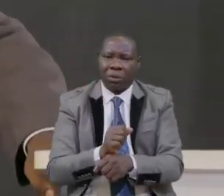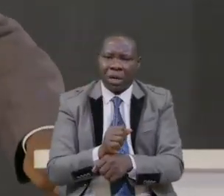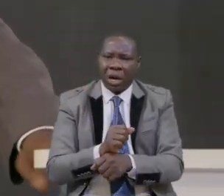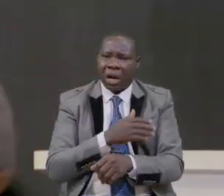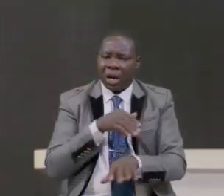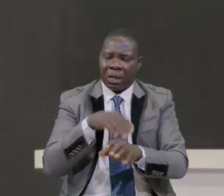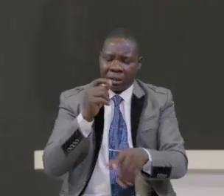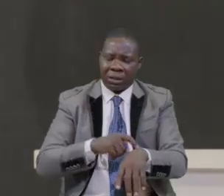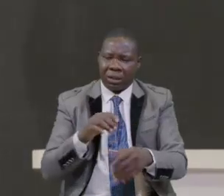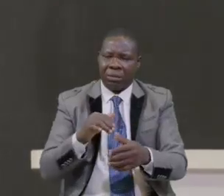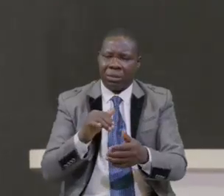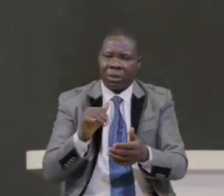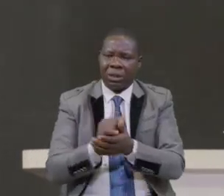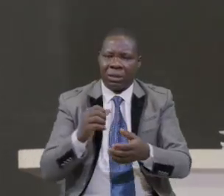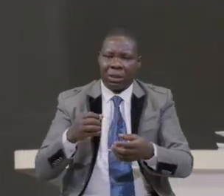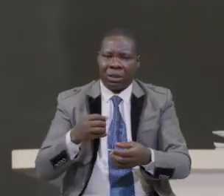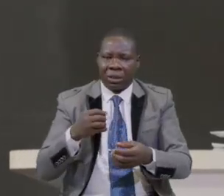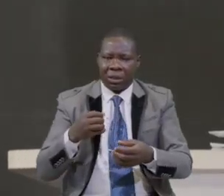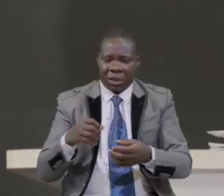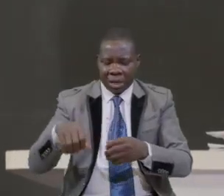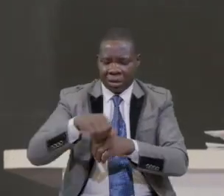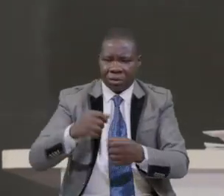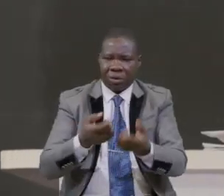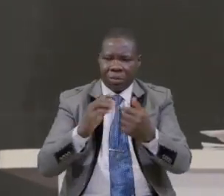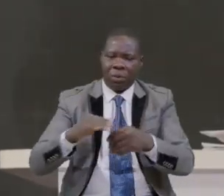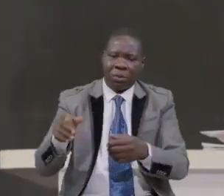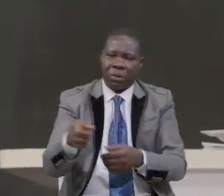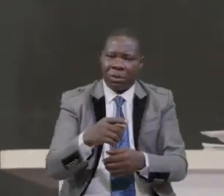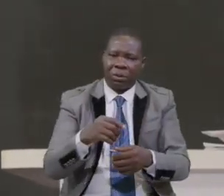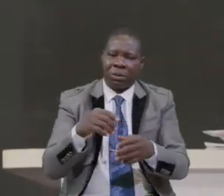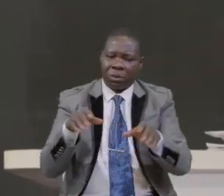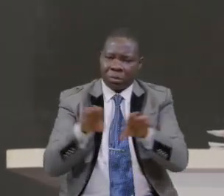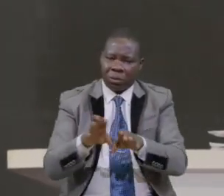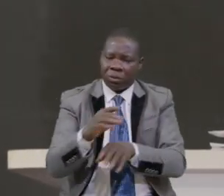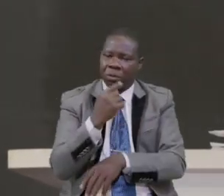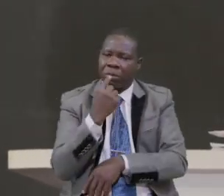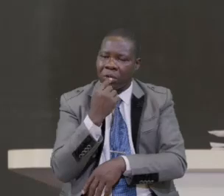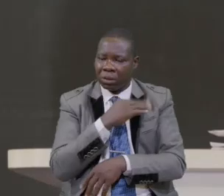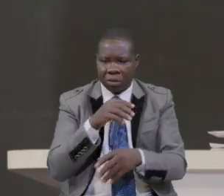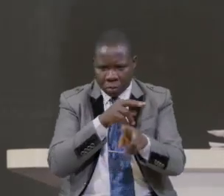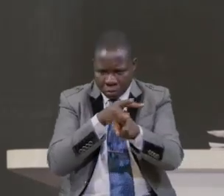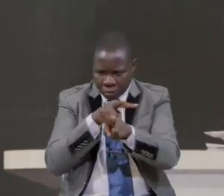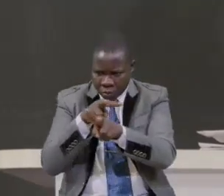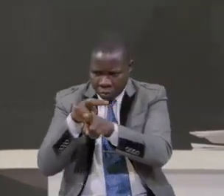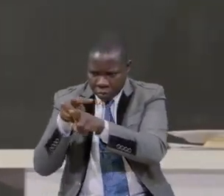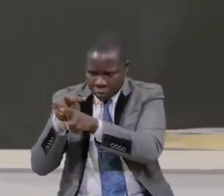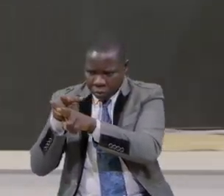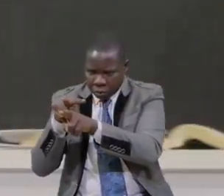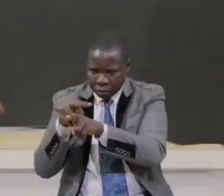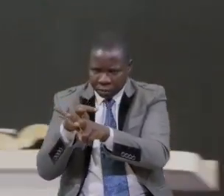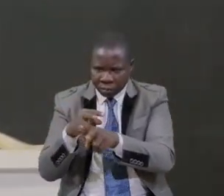them, close your mouth and watch to see her pride. Is